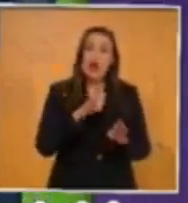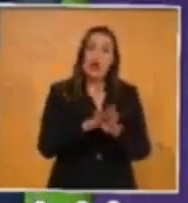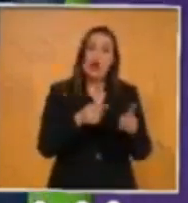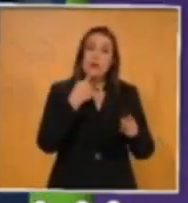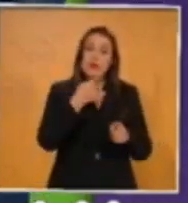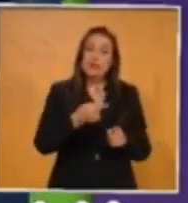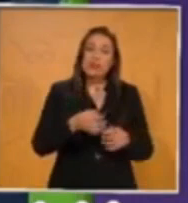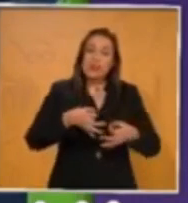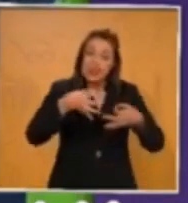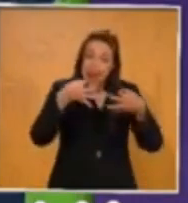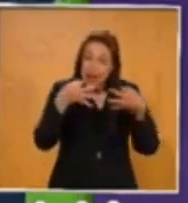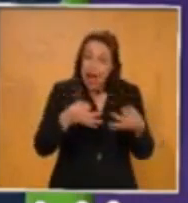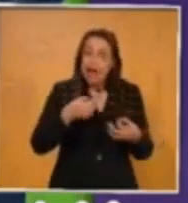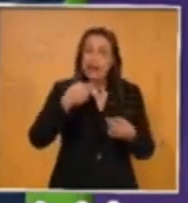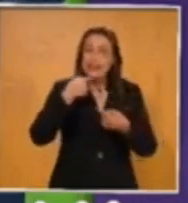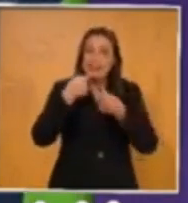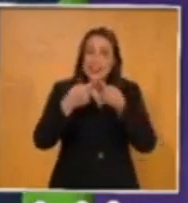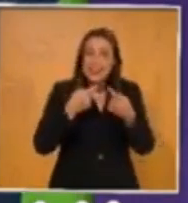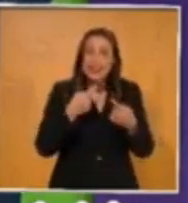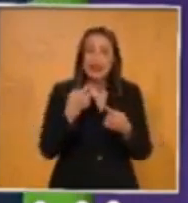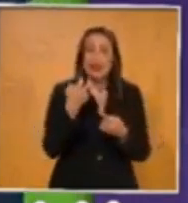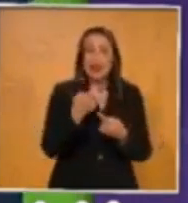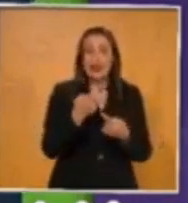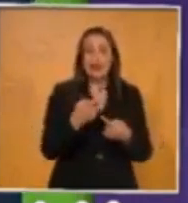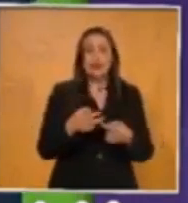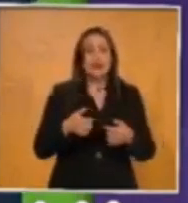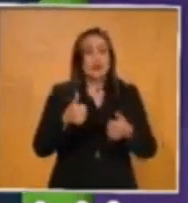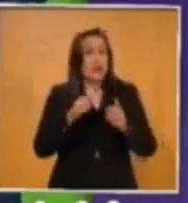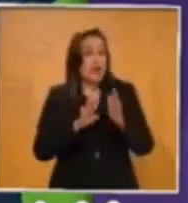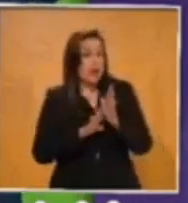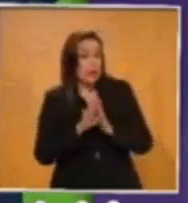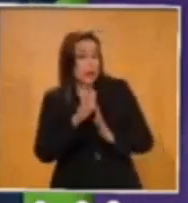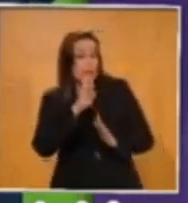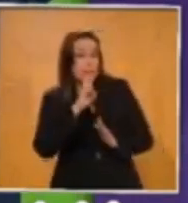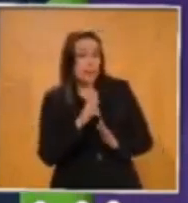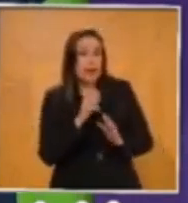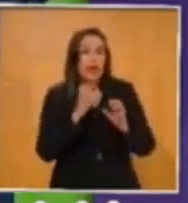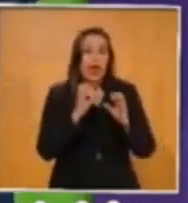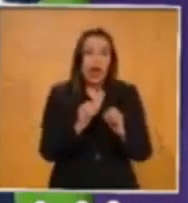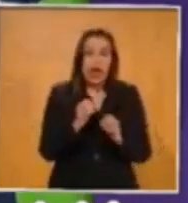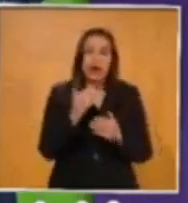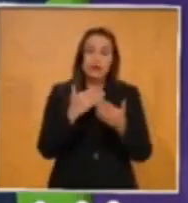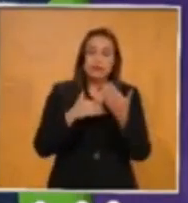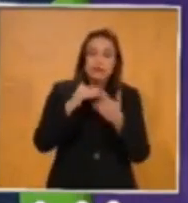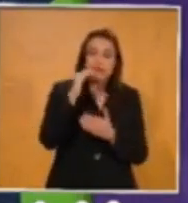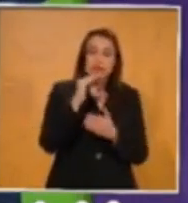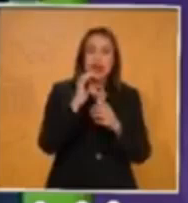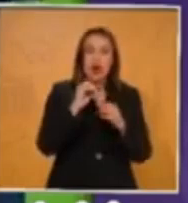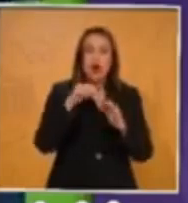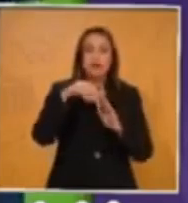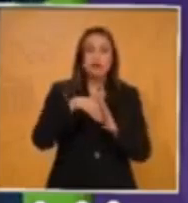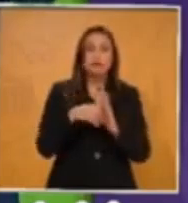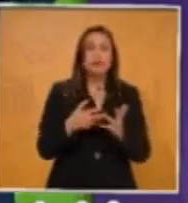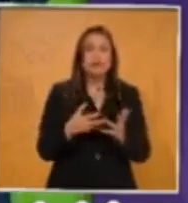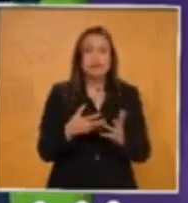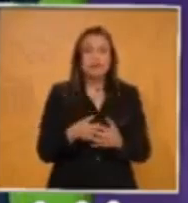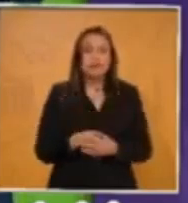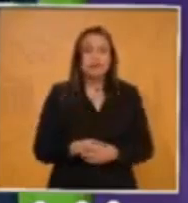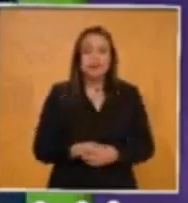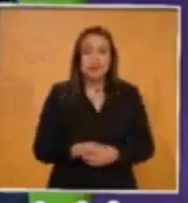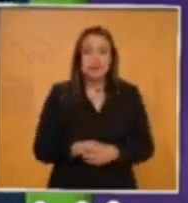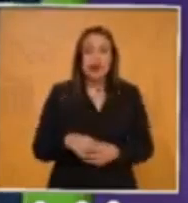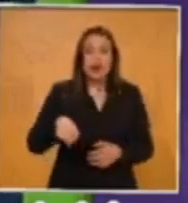Pronunciation, fluently, it's gonna be better, our level it's gonna increase if